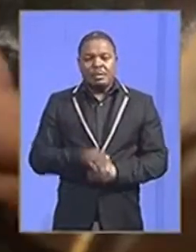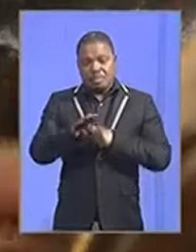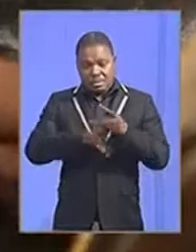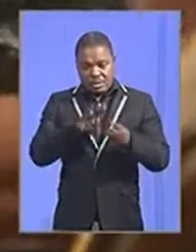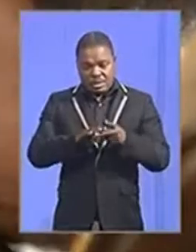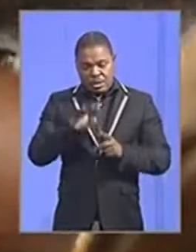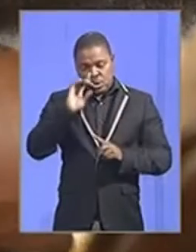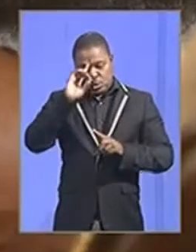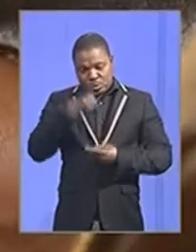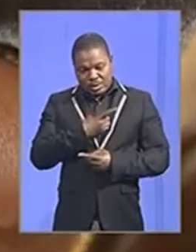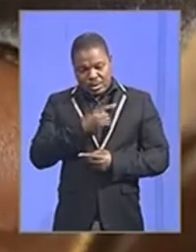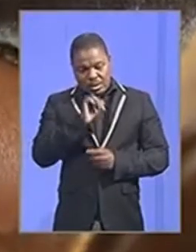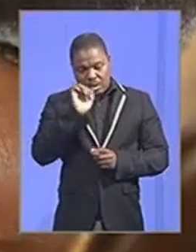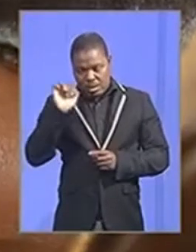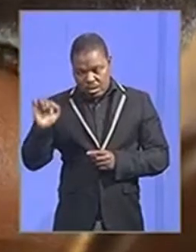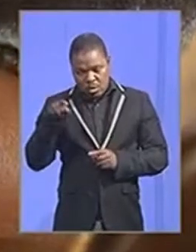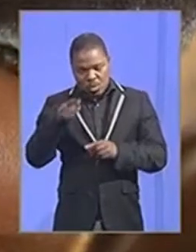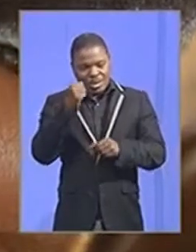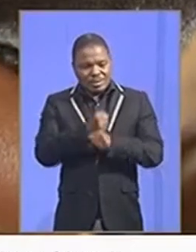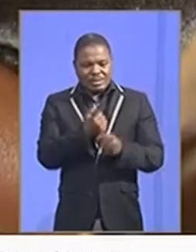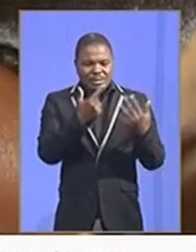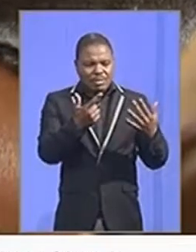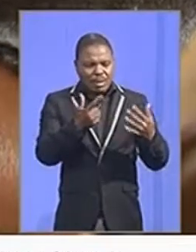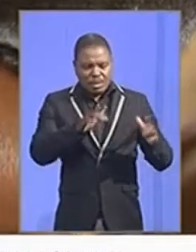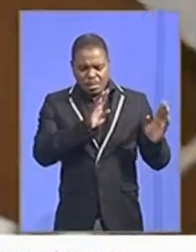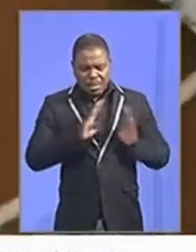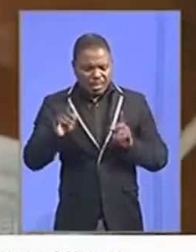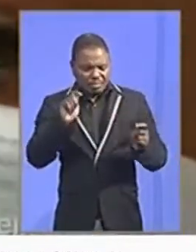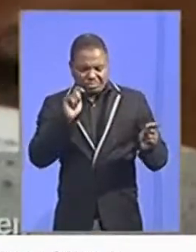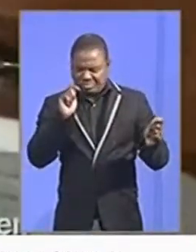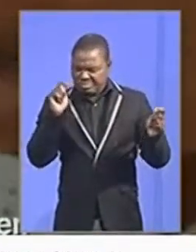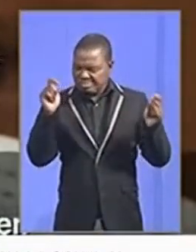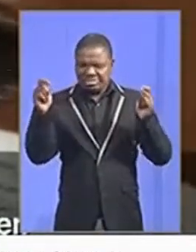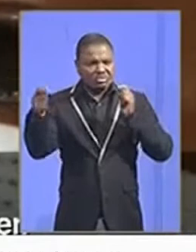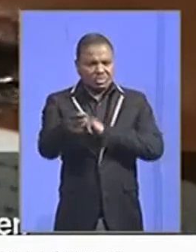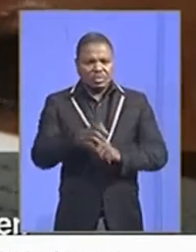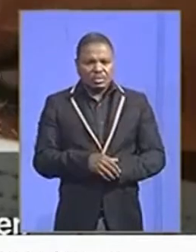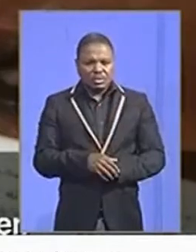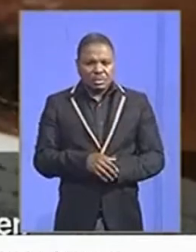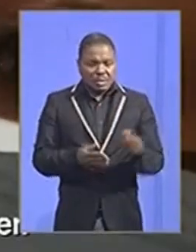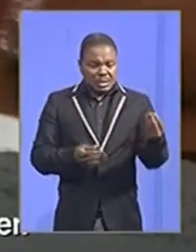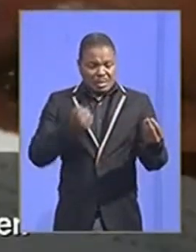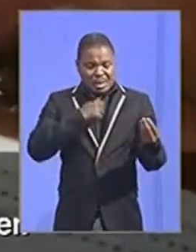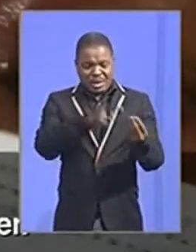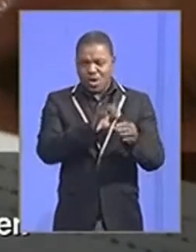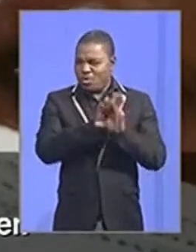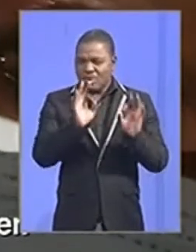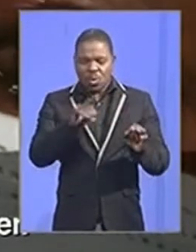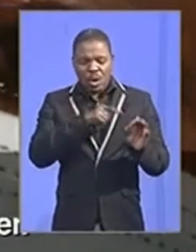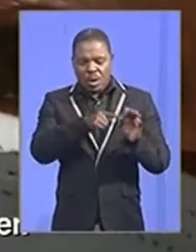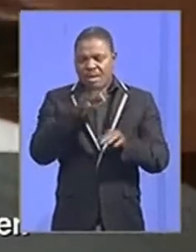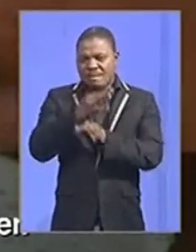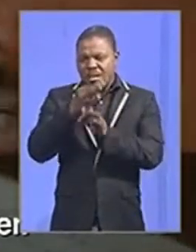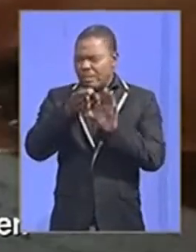moradi wa hae a ho grade 7 bo ile ba fetoha. Ngwana ka na se right because very close le ntate wa